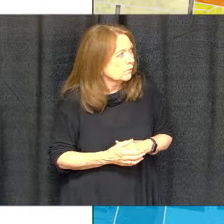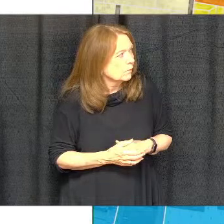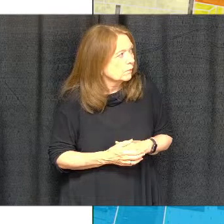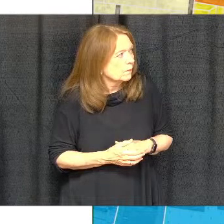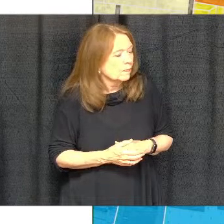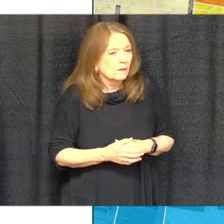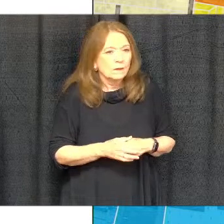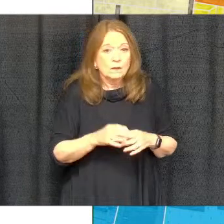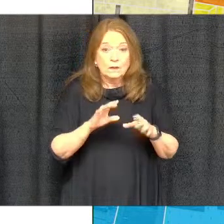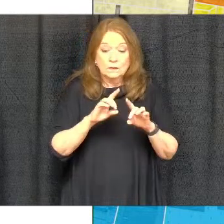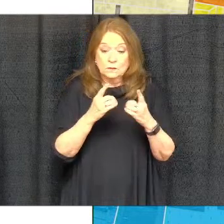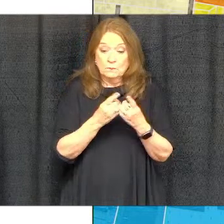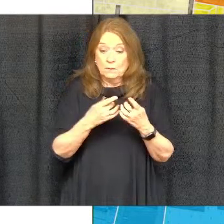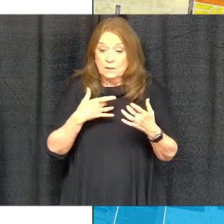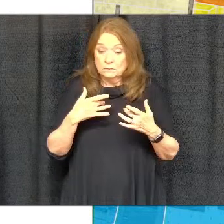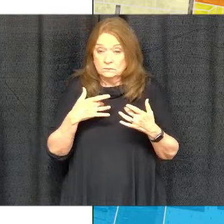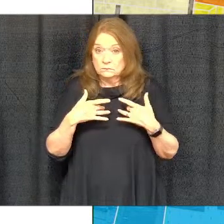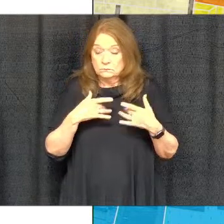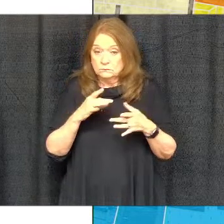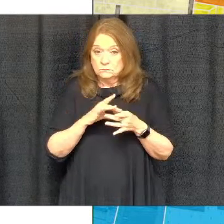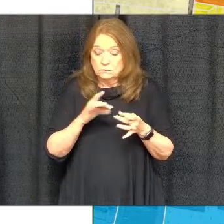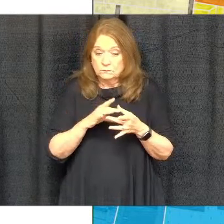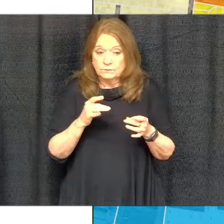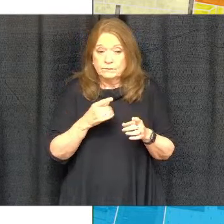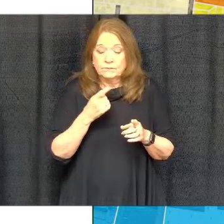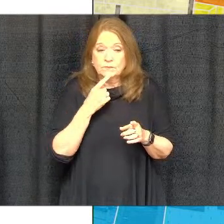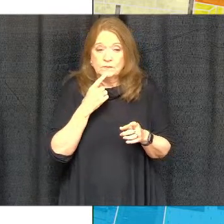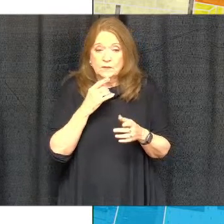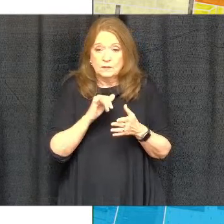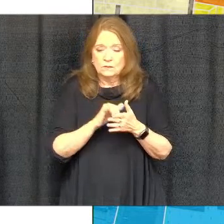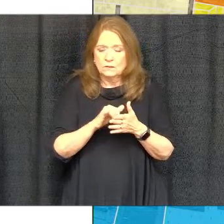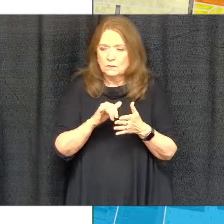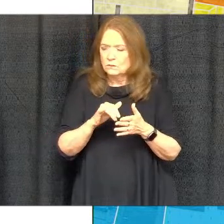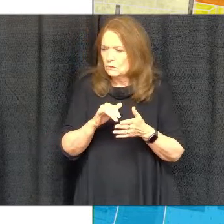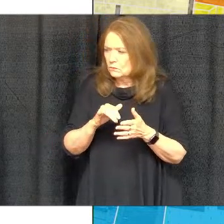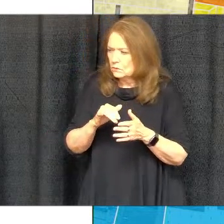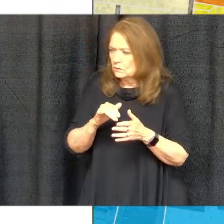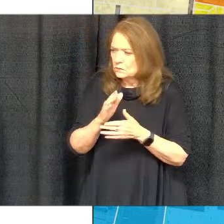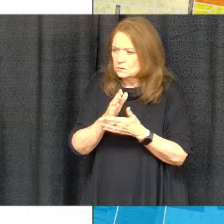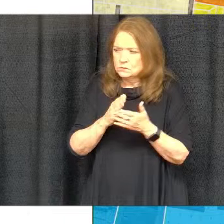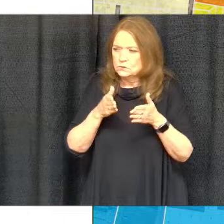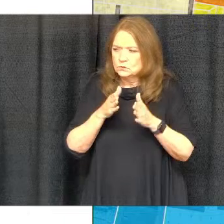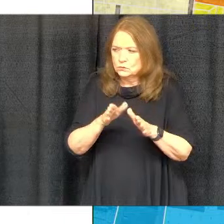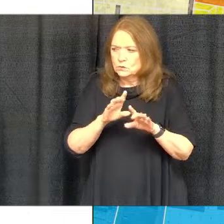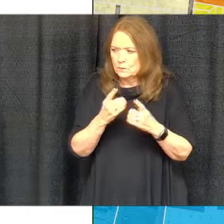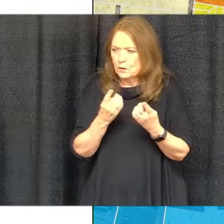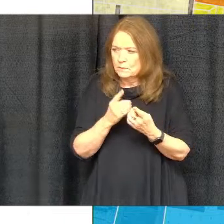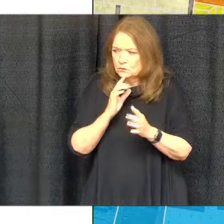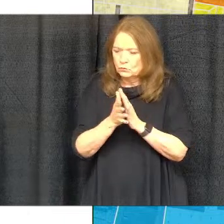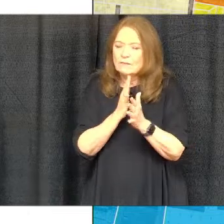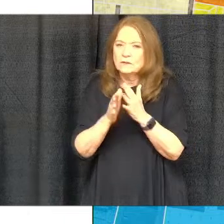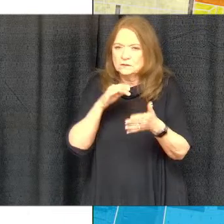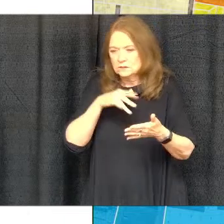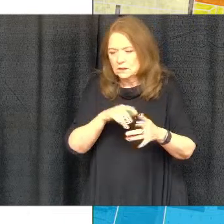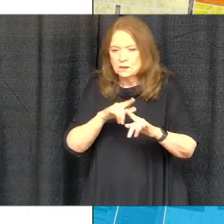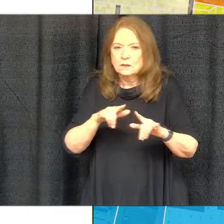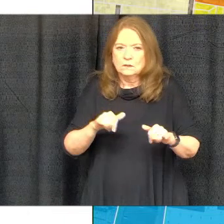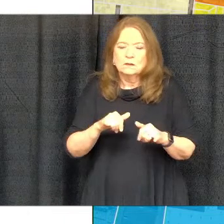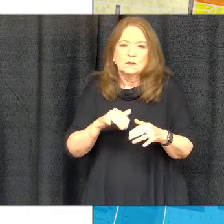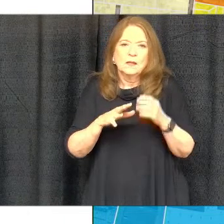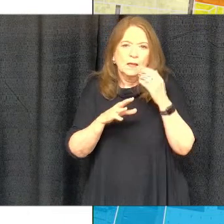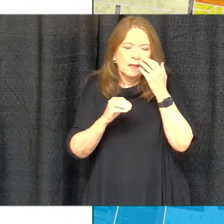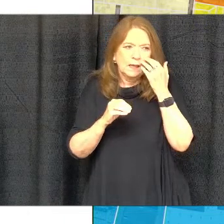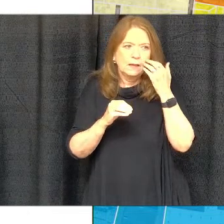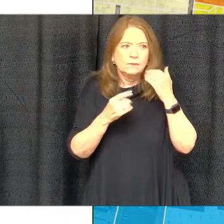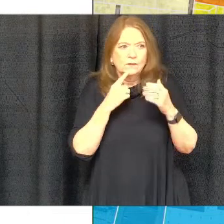Department comments or concerns. A trip generation report was required and received by the street department. They will require sidewalk along the frontage